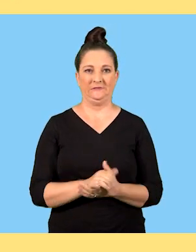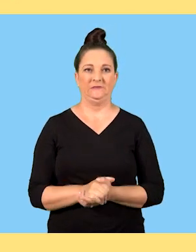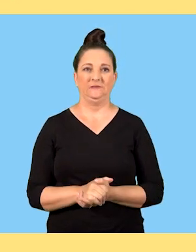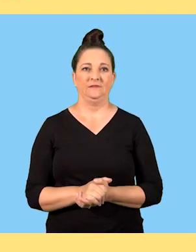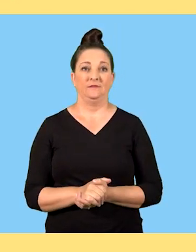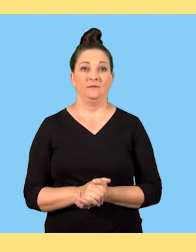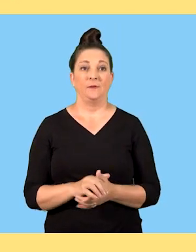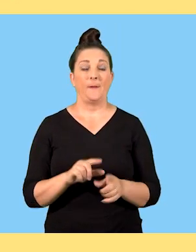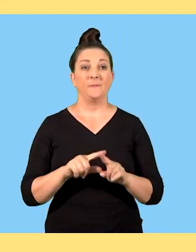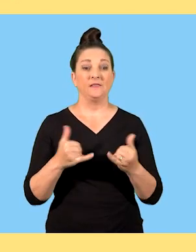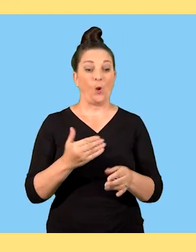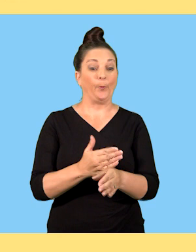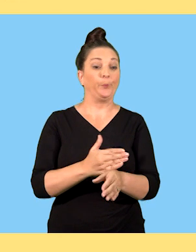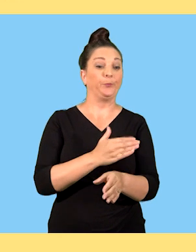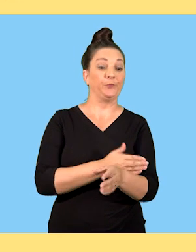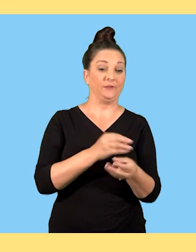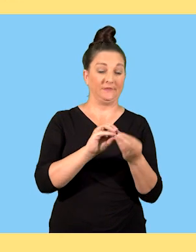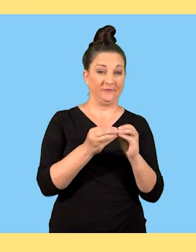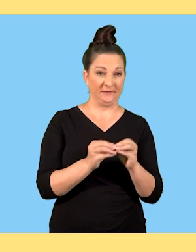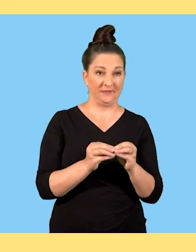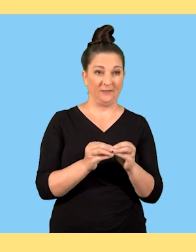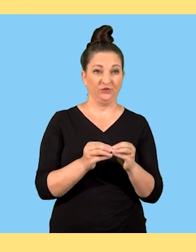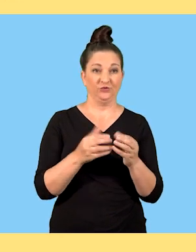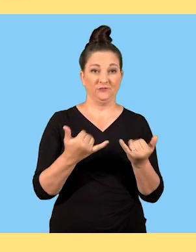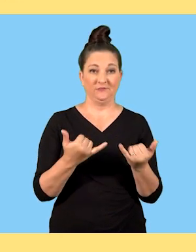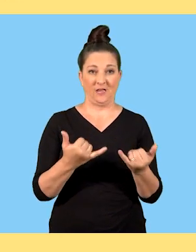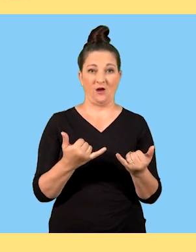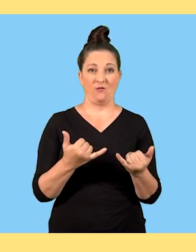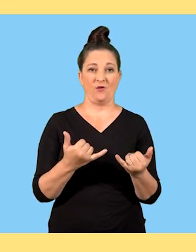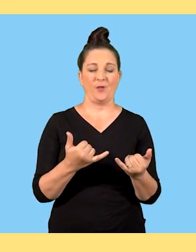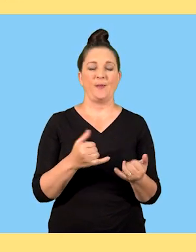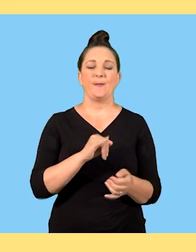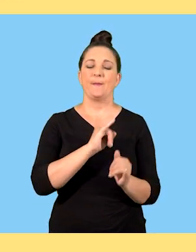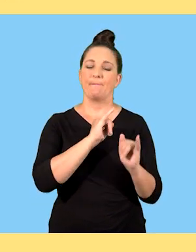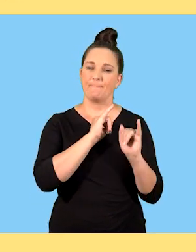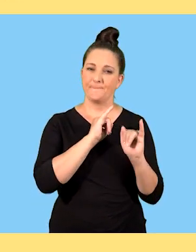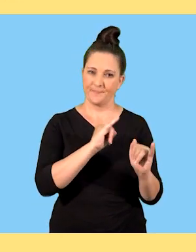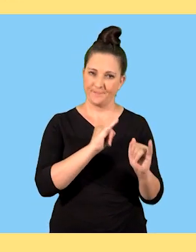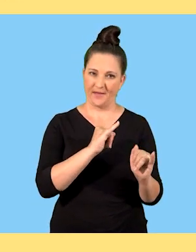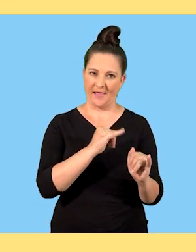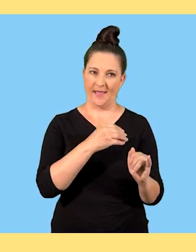debts. In our pre-adjustment trial balance, we have debtors control and bad debts.